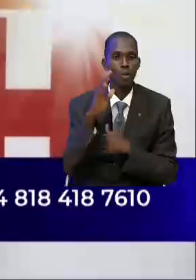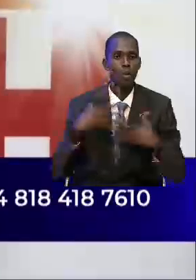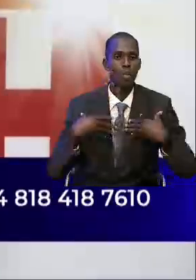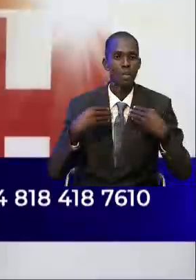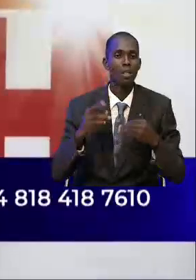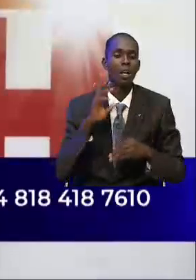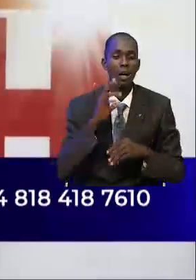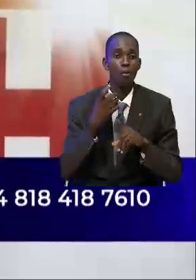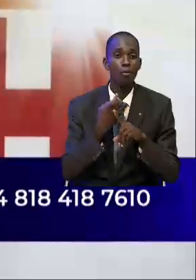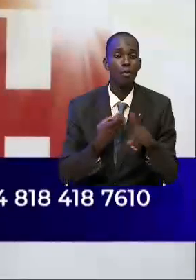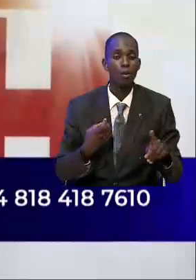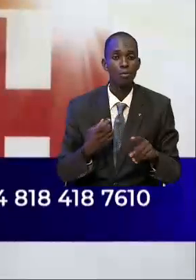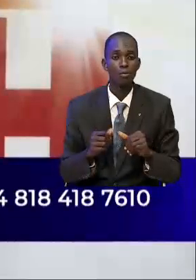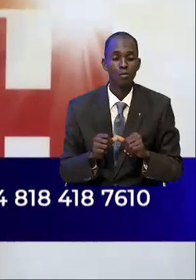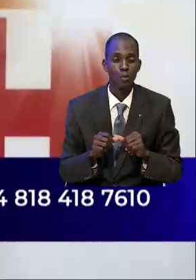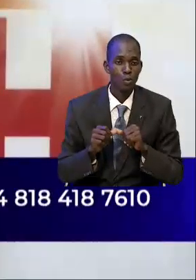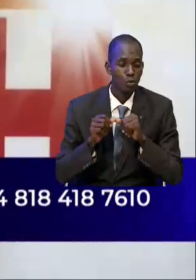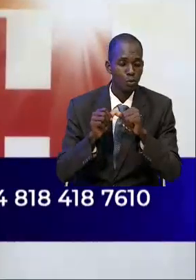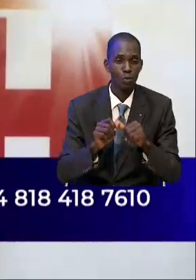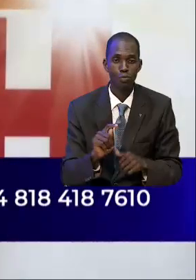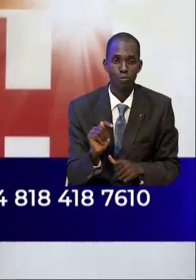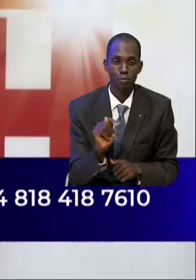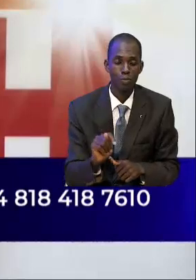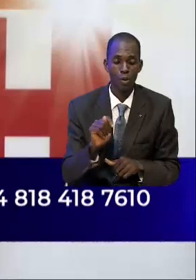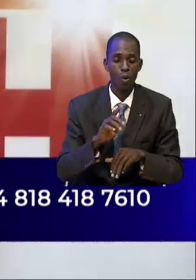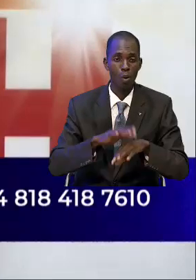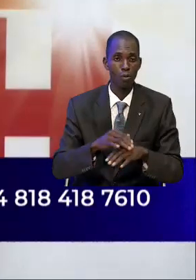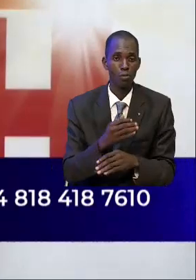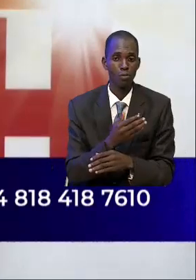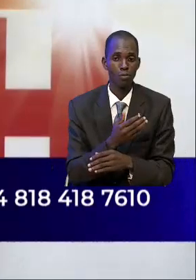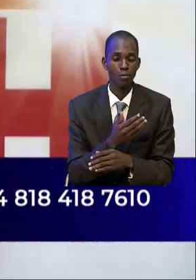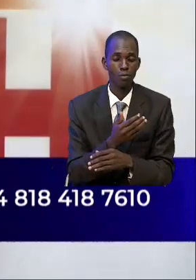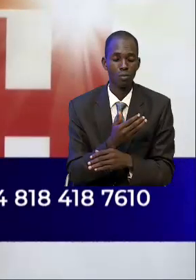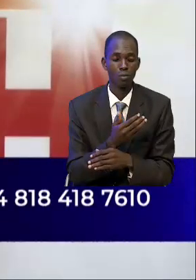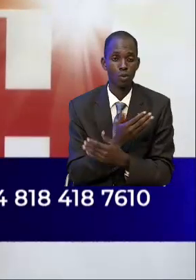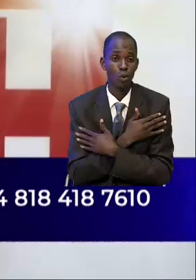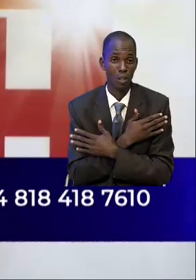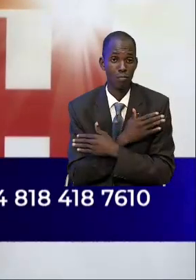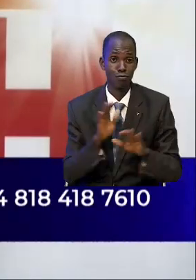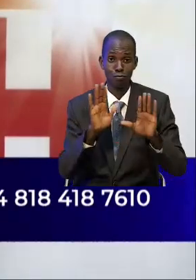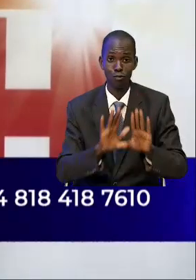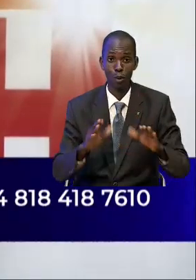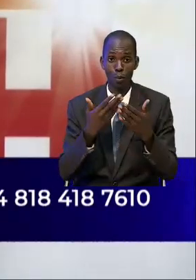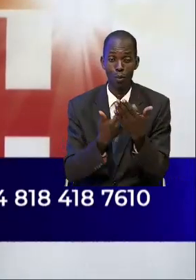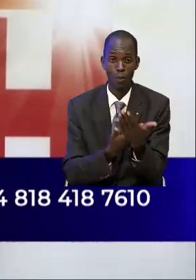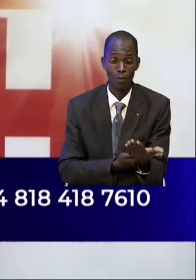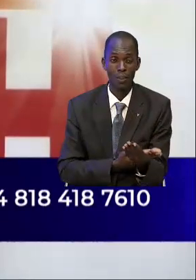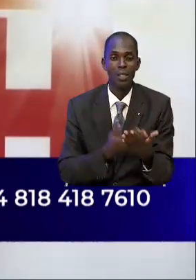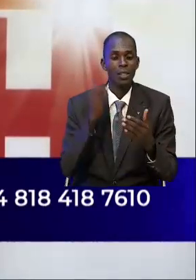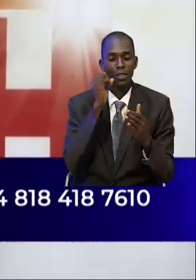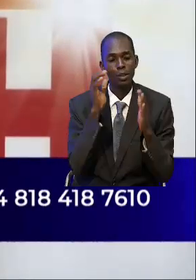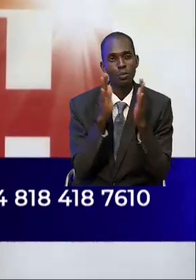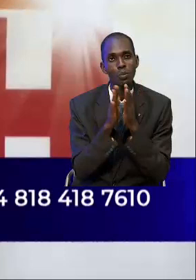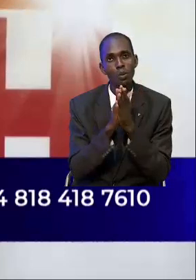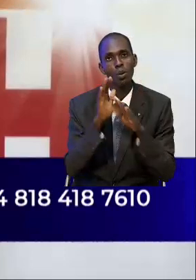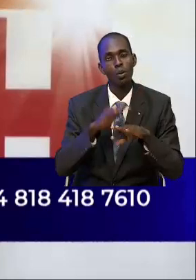Touch, God healed me from a frequent urine on Sunday morning when I came here